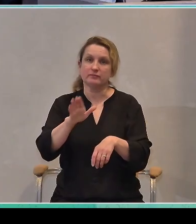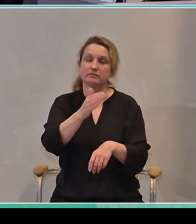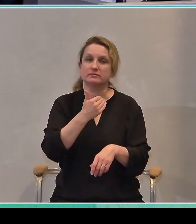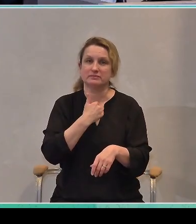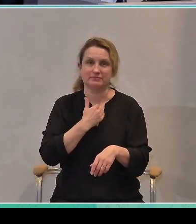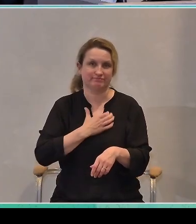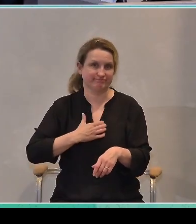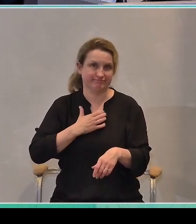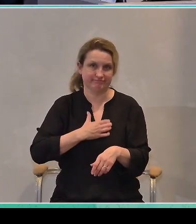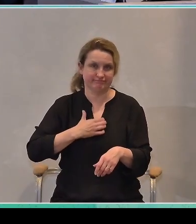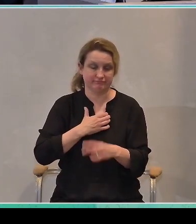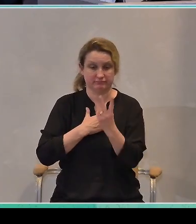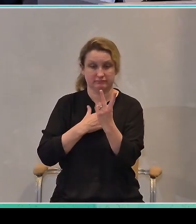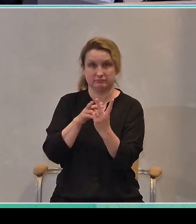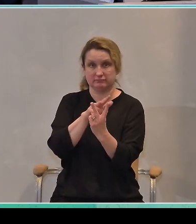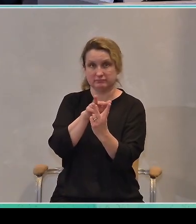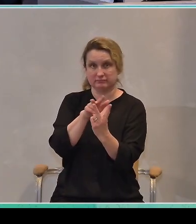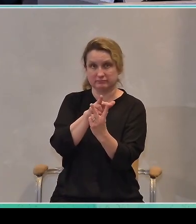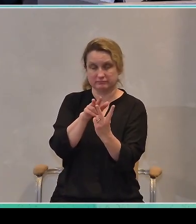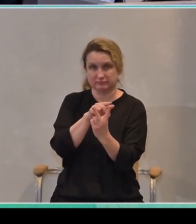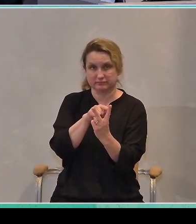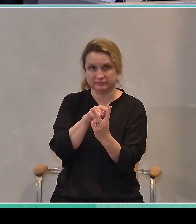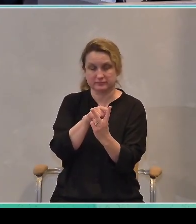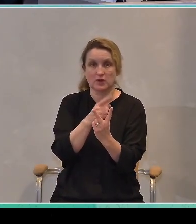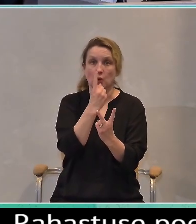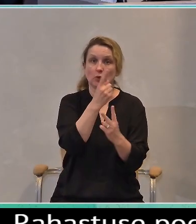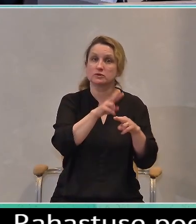hääl on tähtis kahes kohas. Üks on see, et